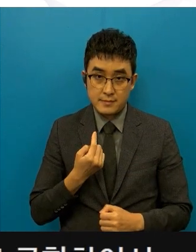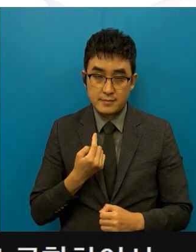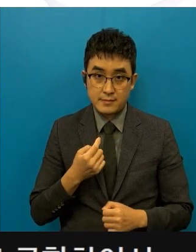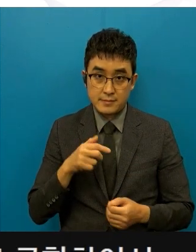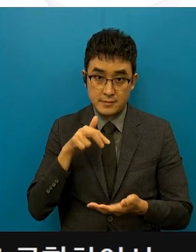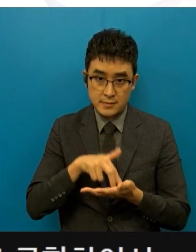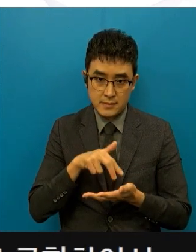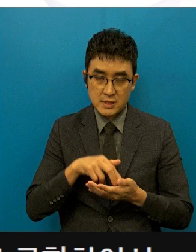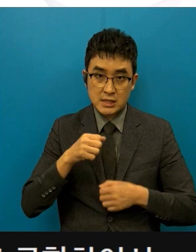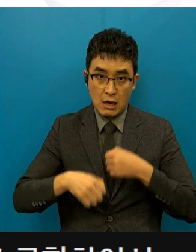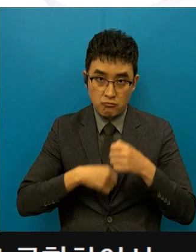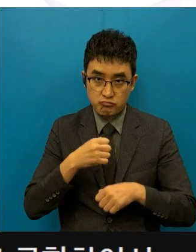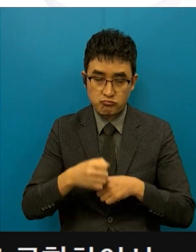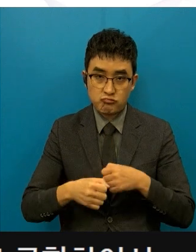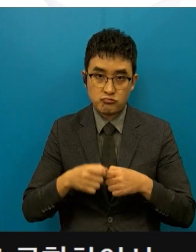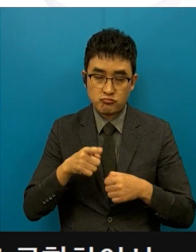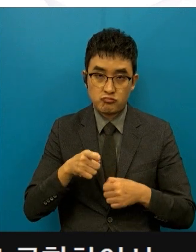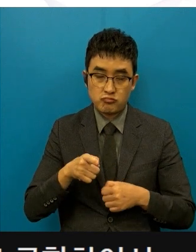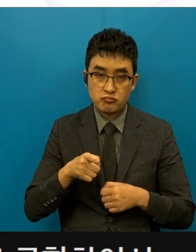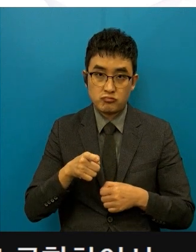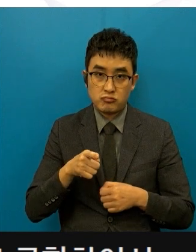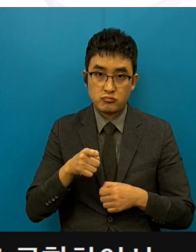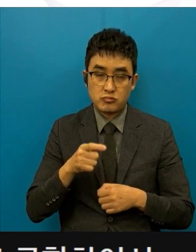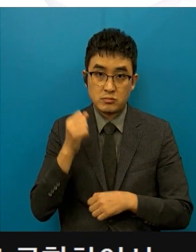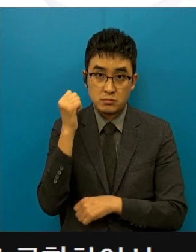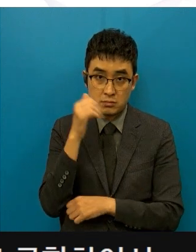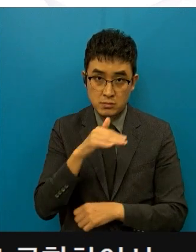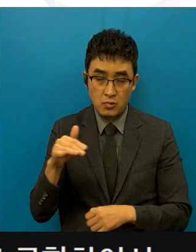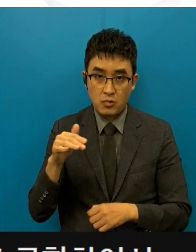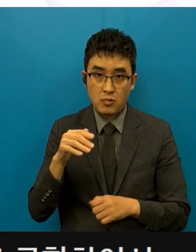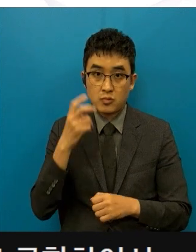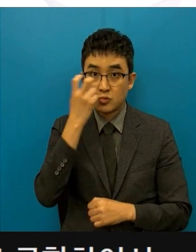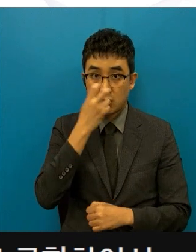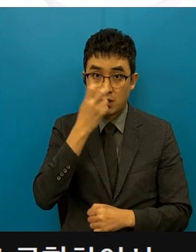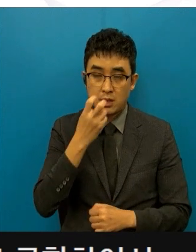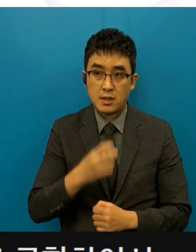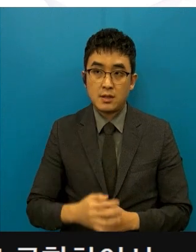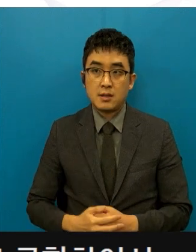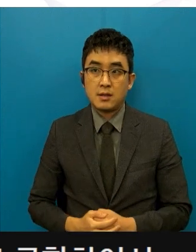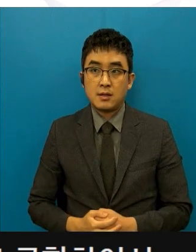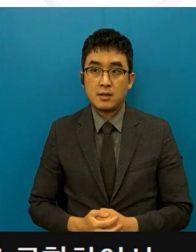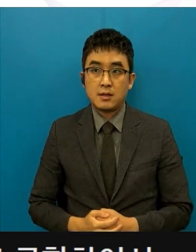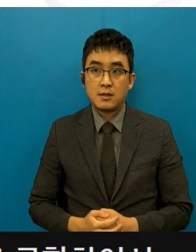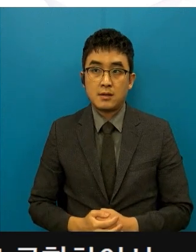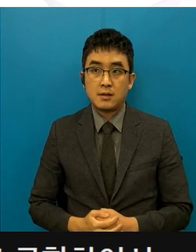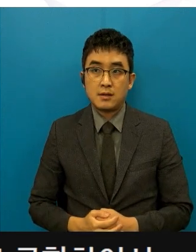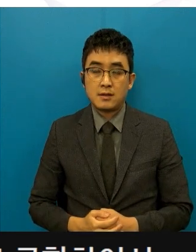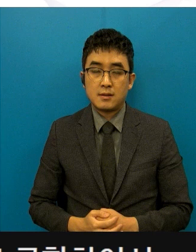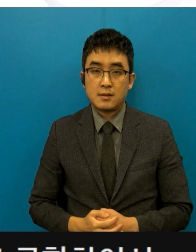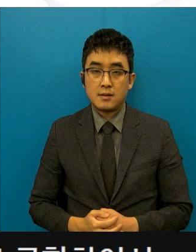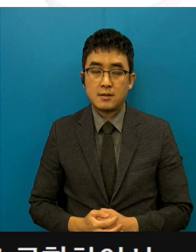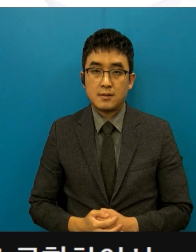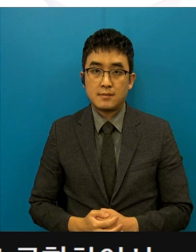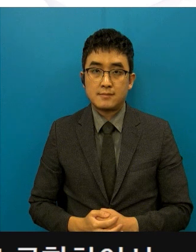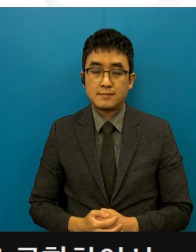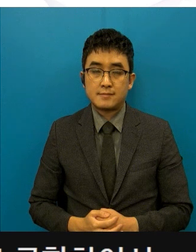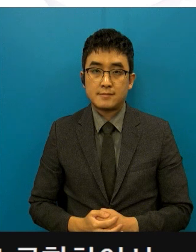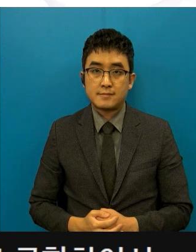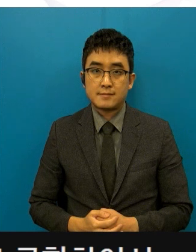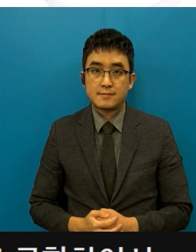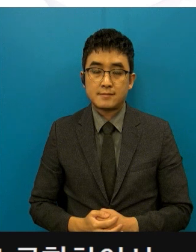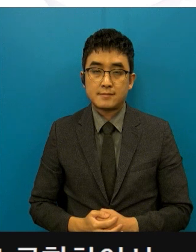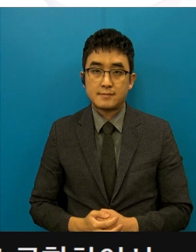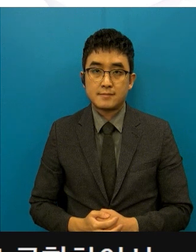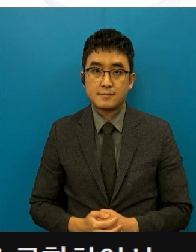legislation, partly due to the line easy with which life can be discarded and